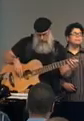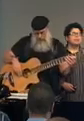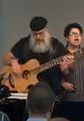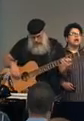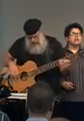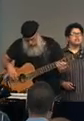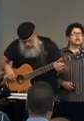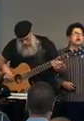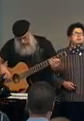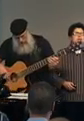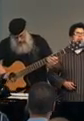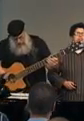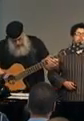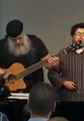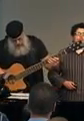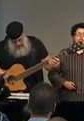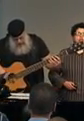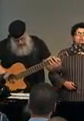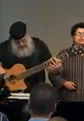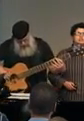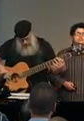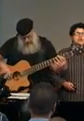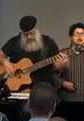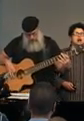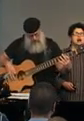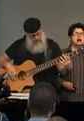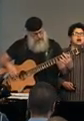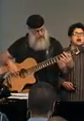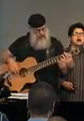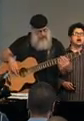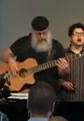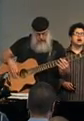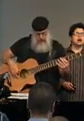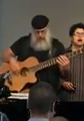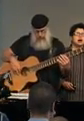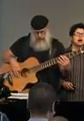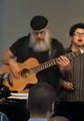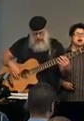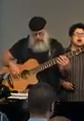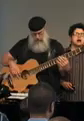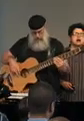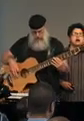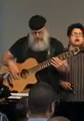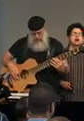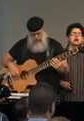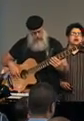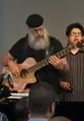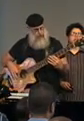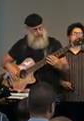your draw me to your side